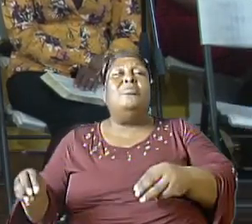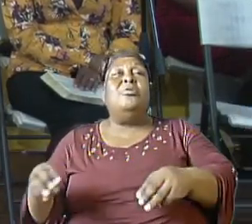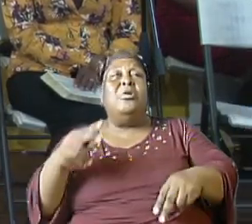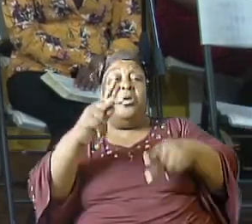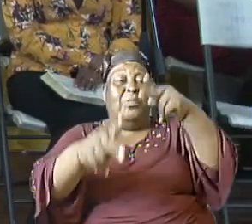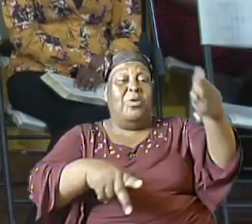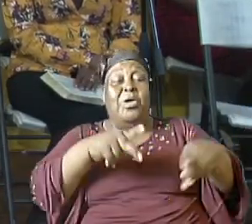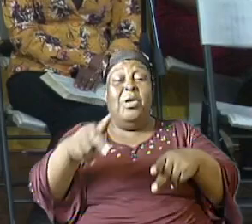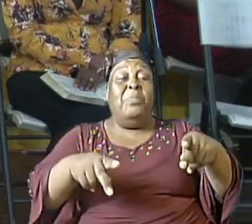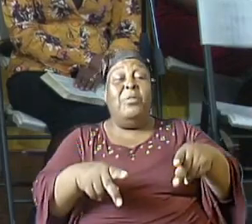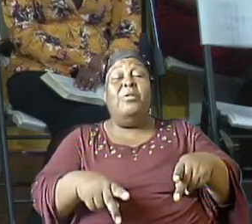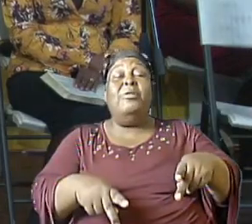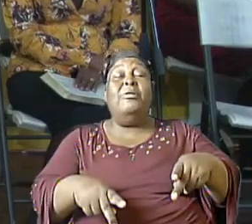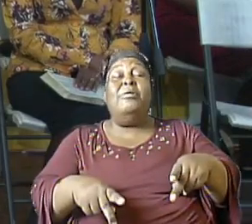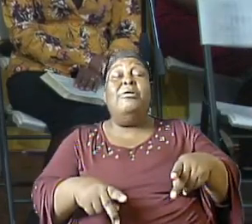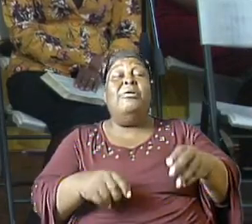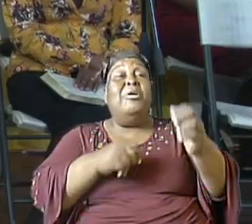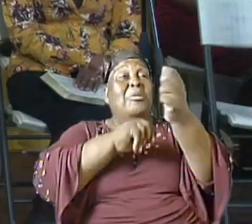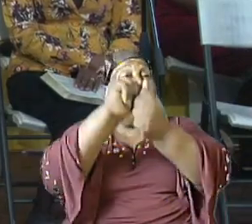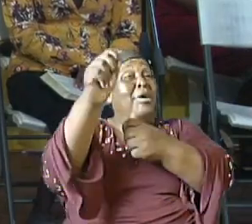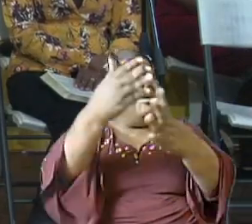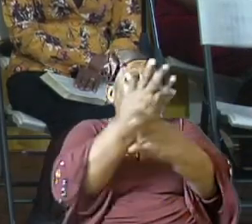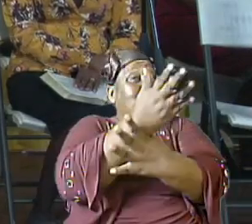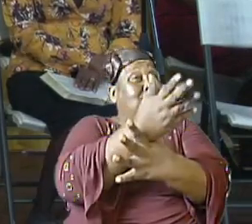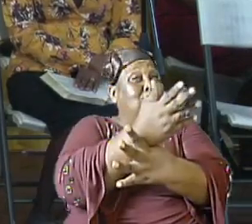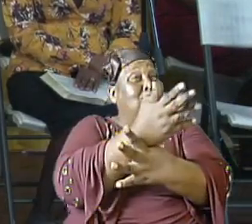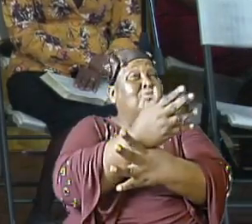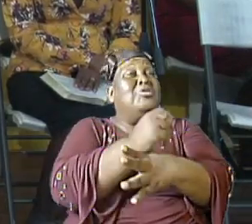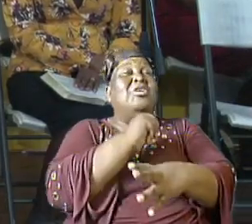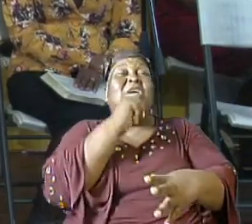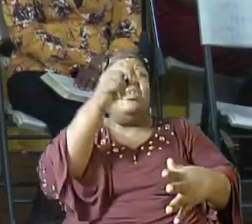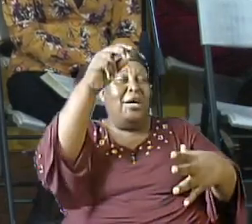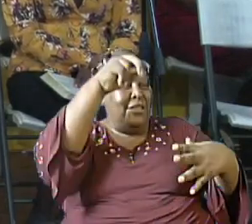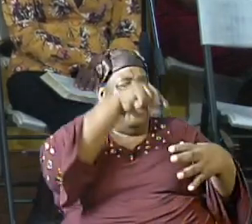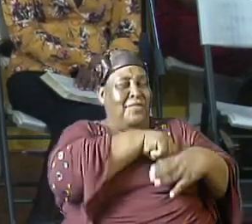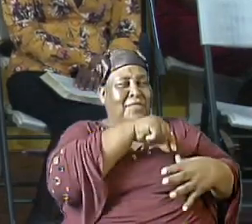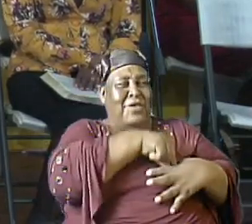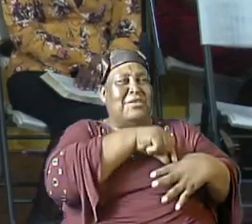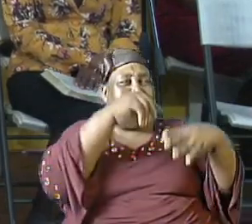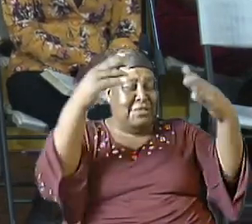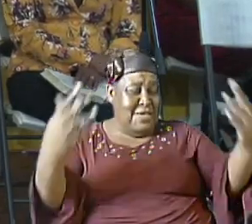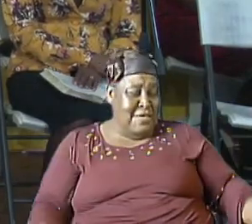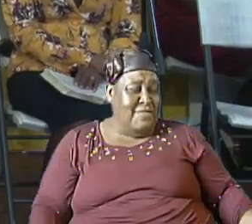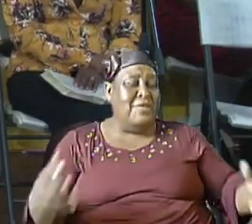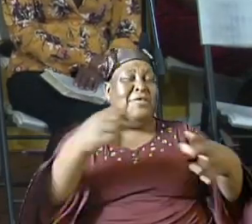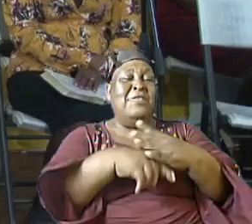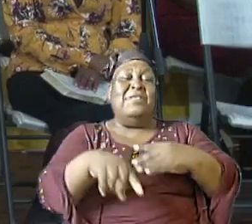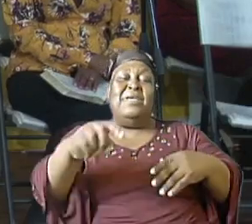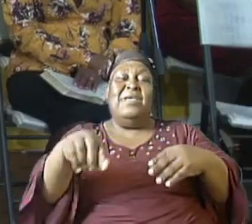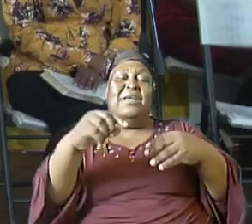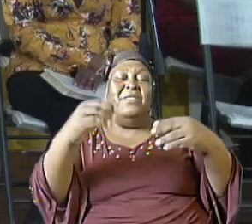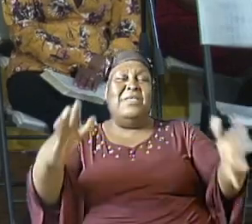Pilgrims passing through. Let us not invest so heavily in this life that we cannot let go.